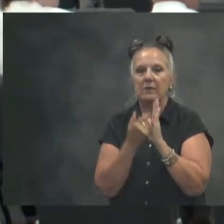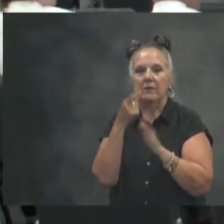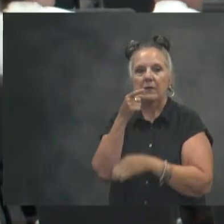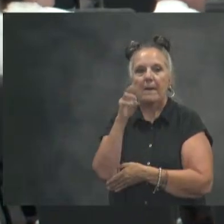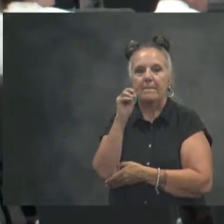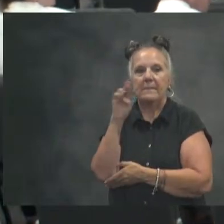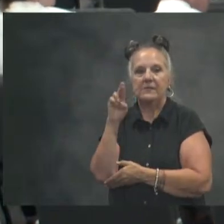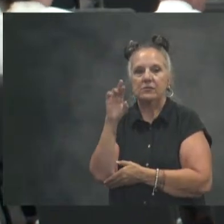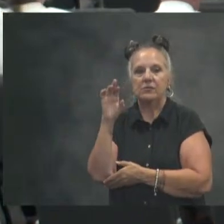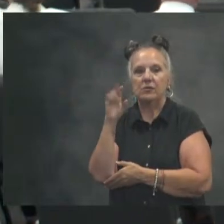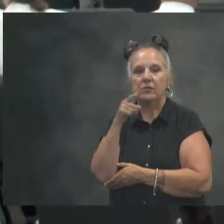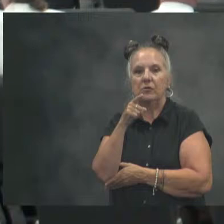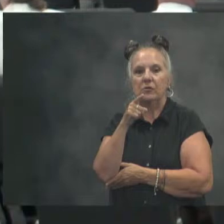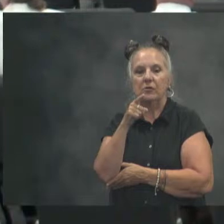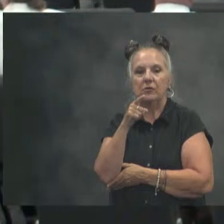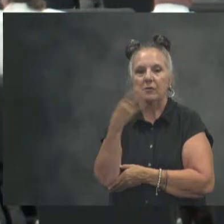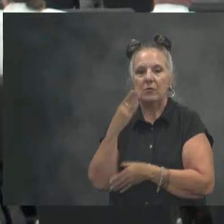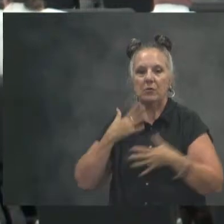Bechtel